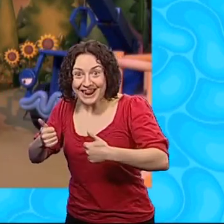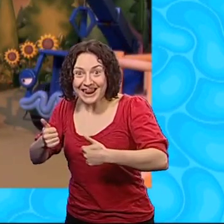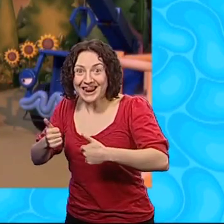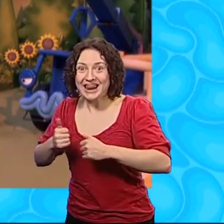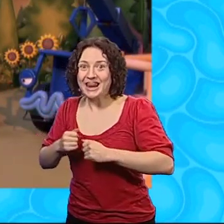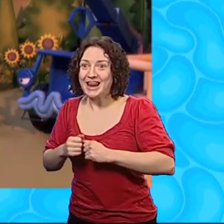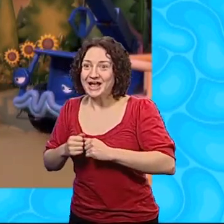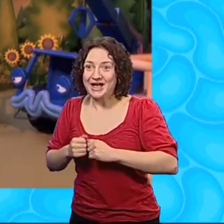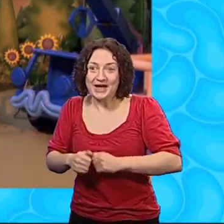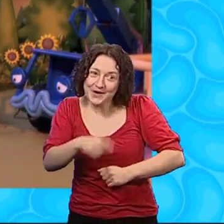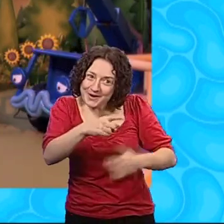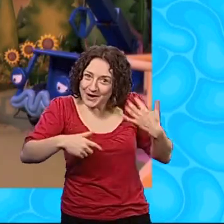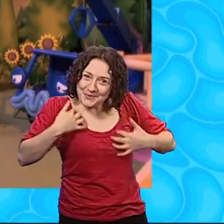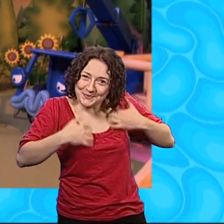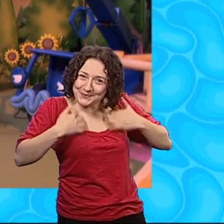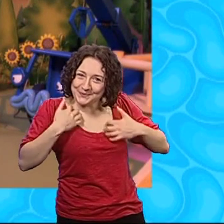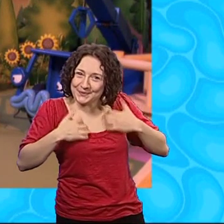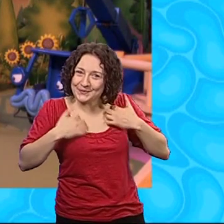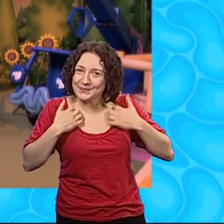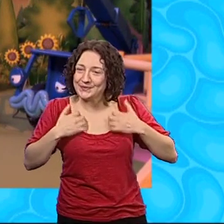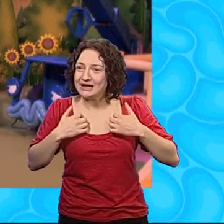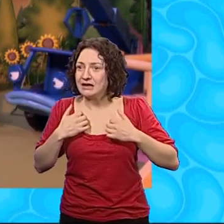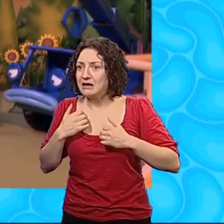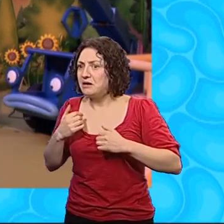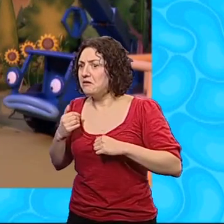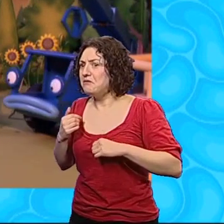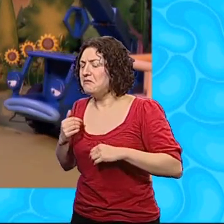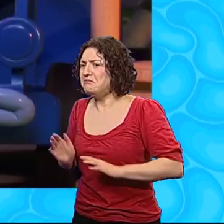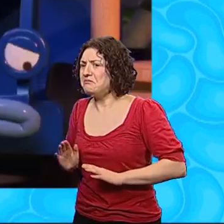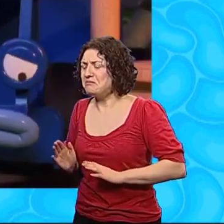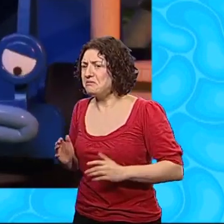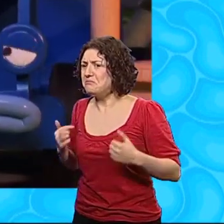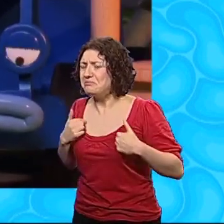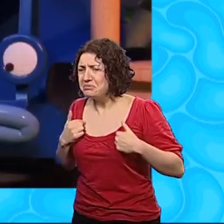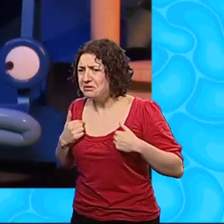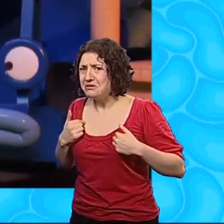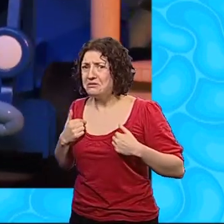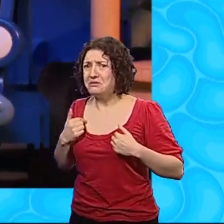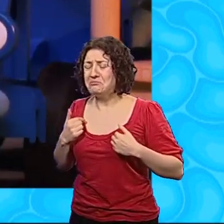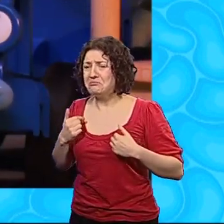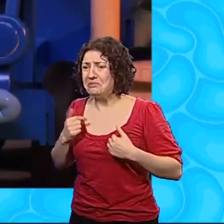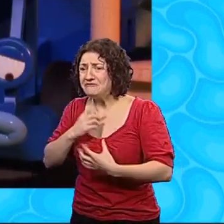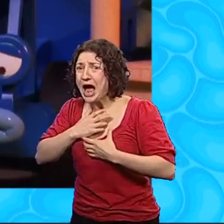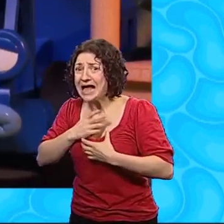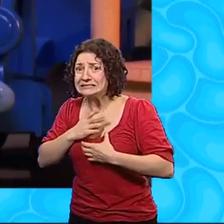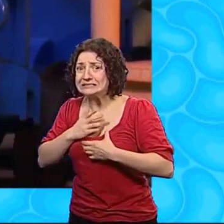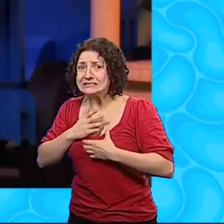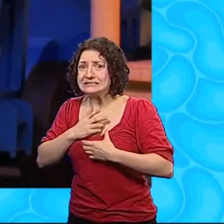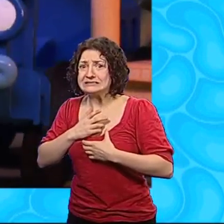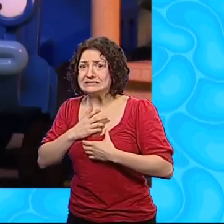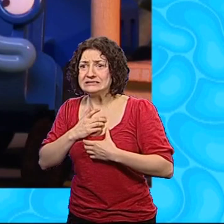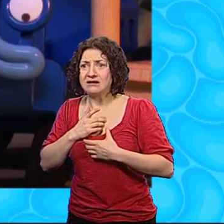are you feeling? Bet you're excited about the sing-along. Oh, well, no, I'm not excited at all.